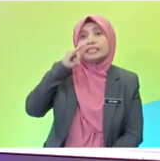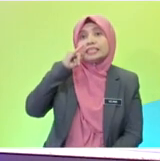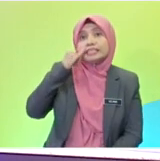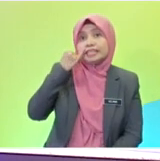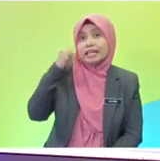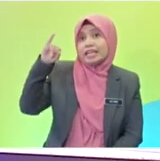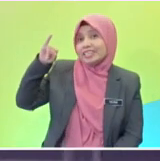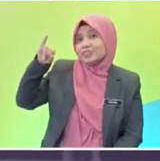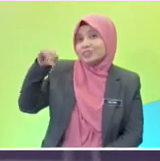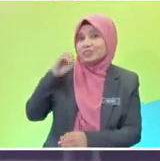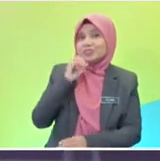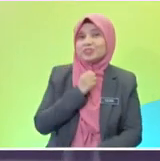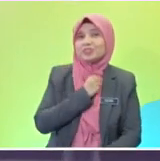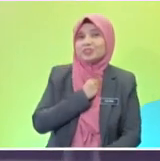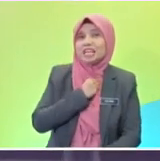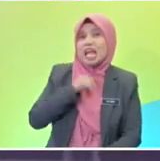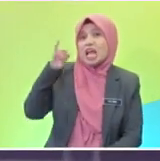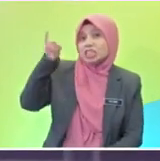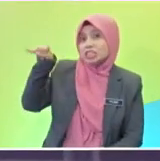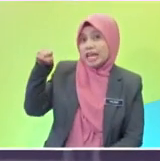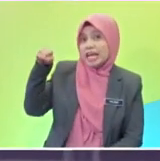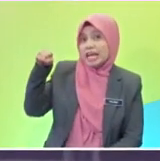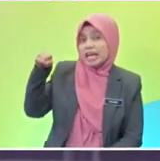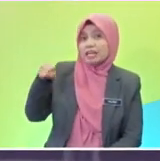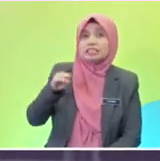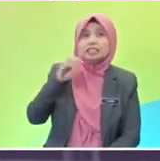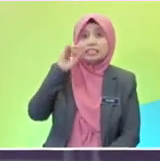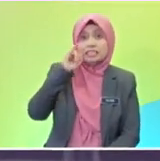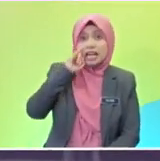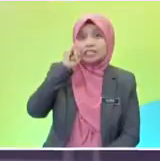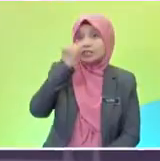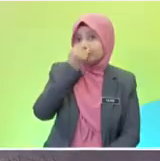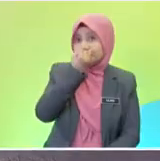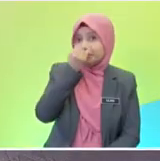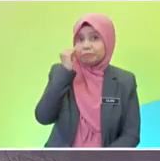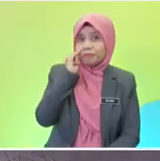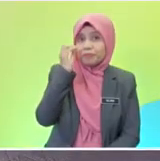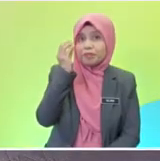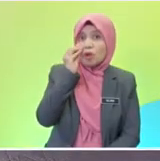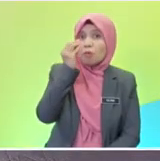White in color. J. It's the jasmine, teacher. Yes, you're right, Shafika.